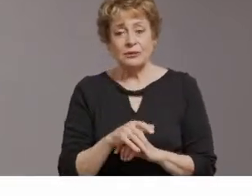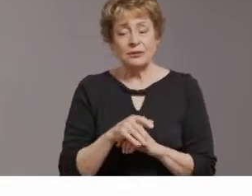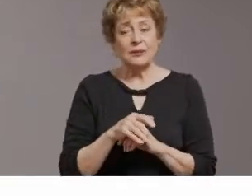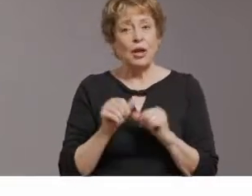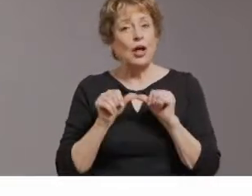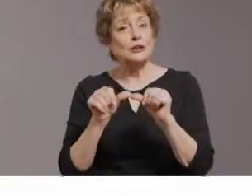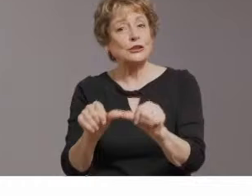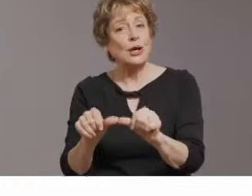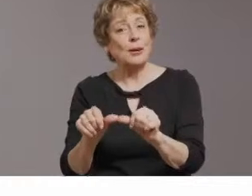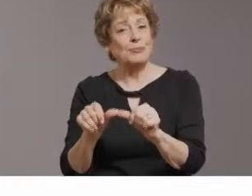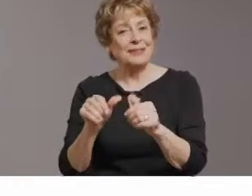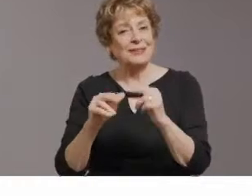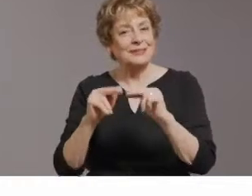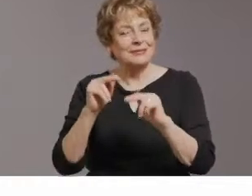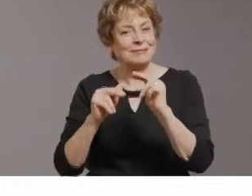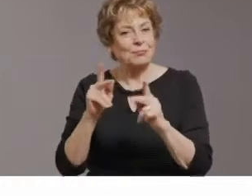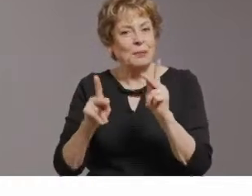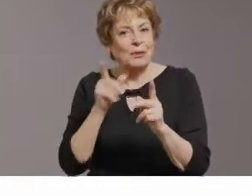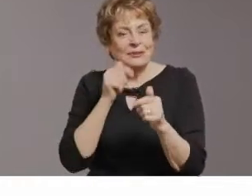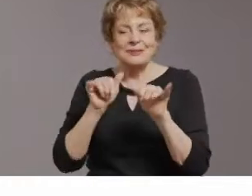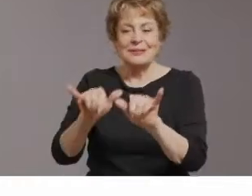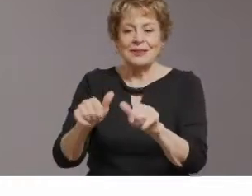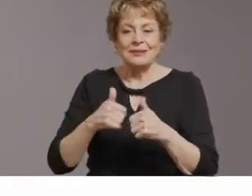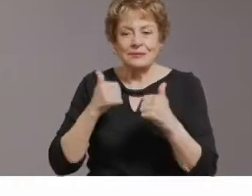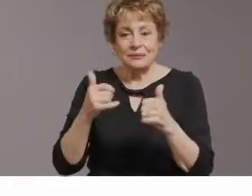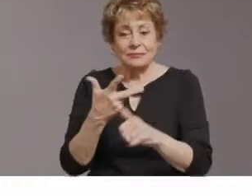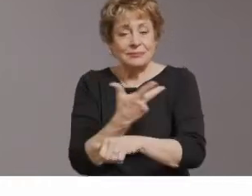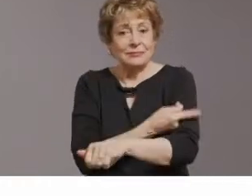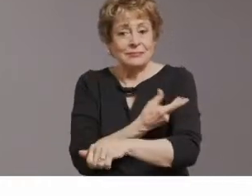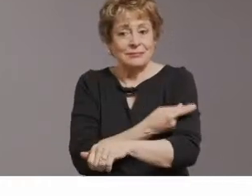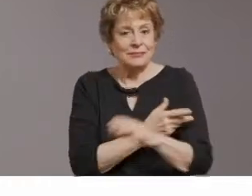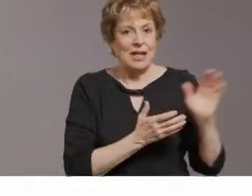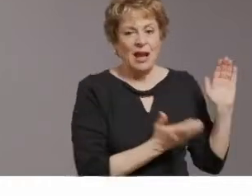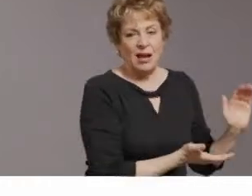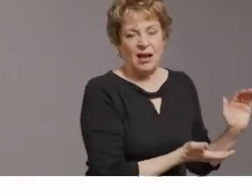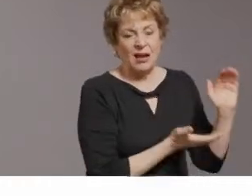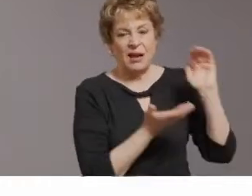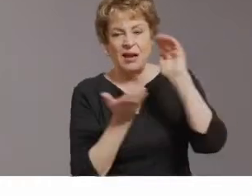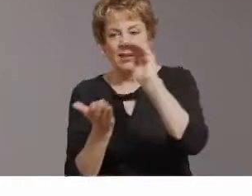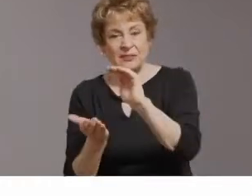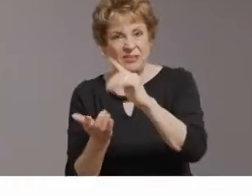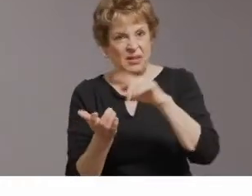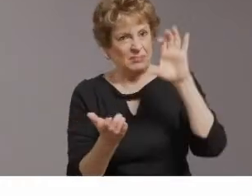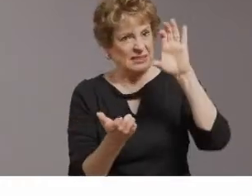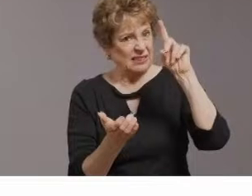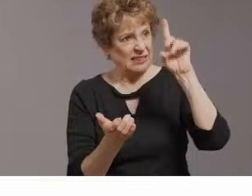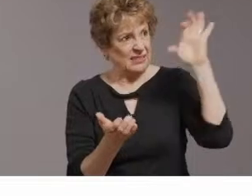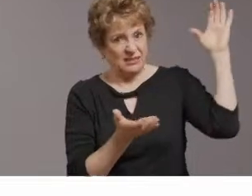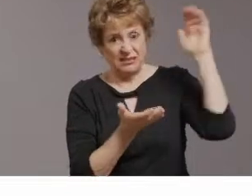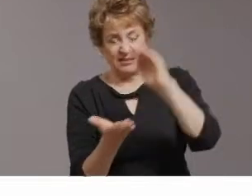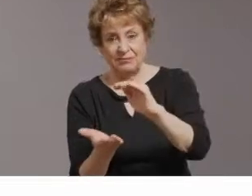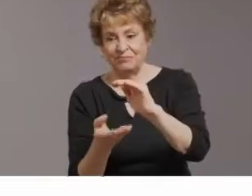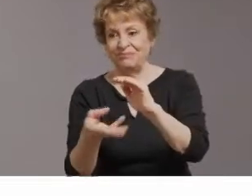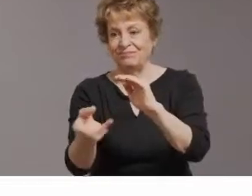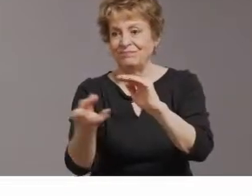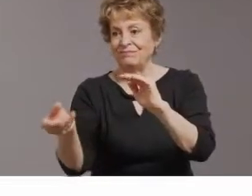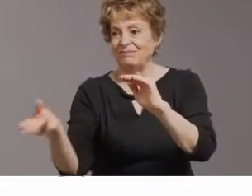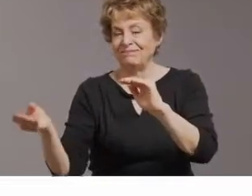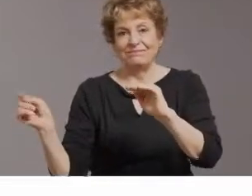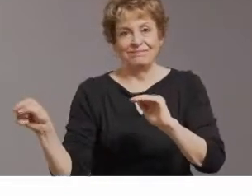state receive vaccine through the CDC Long-term Care Pharmacy Partnership Program. They